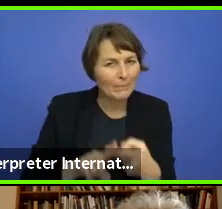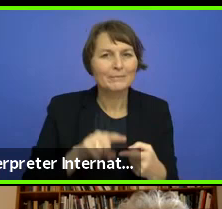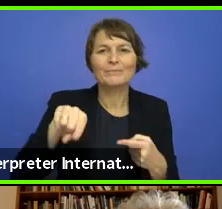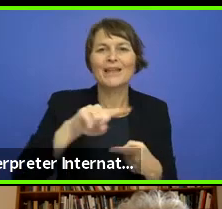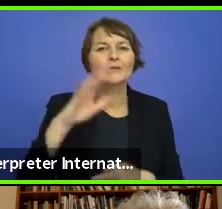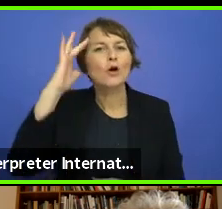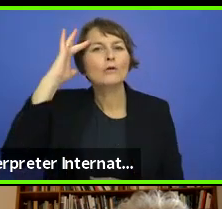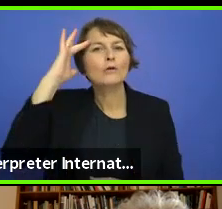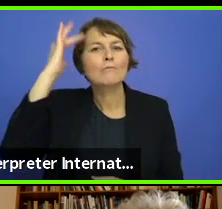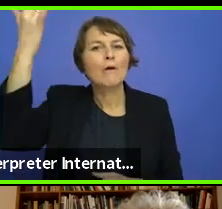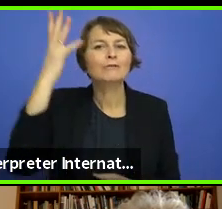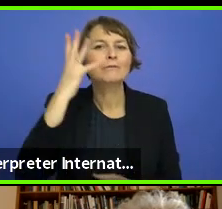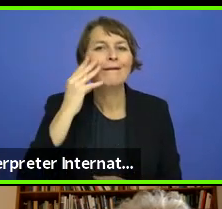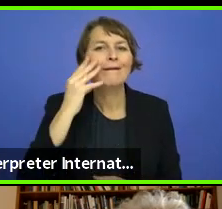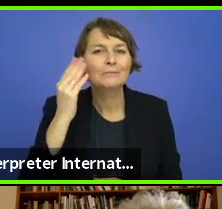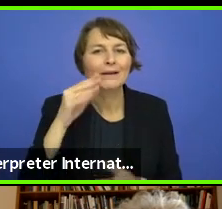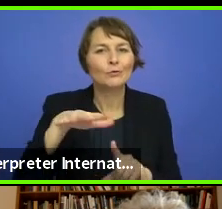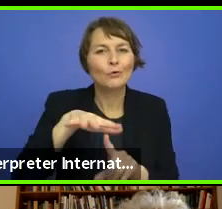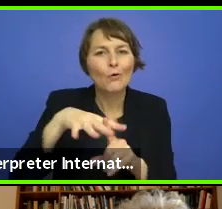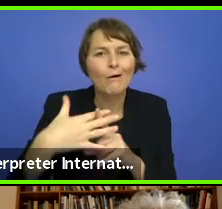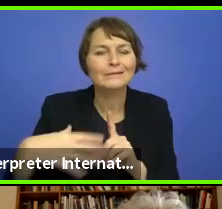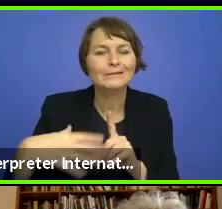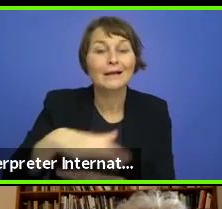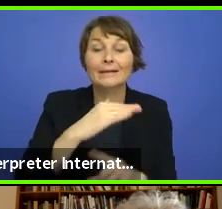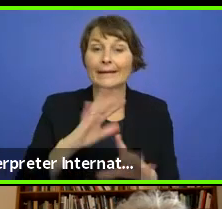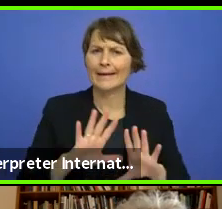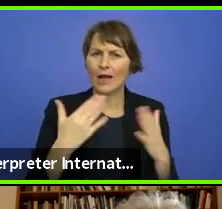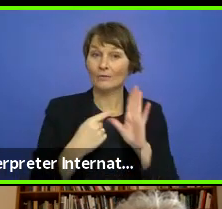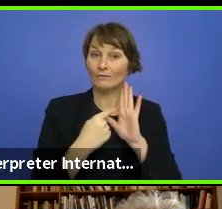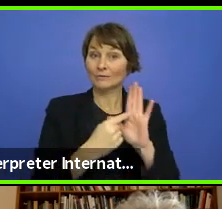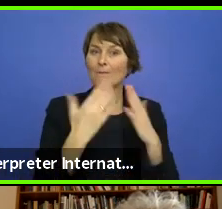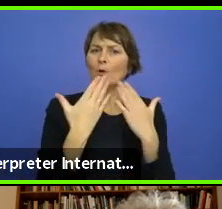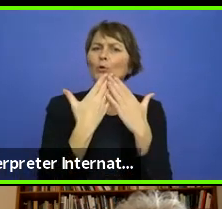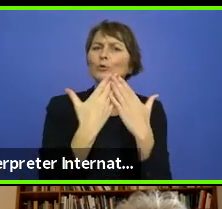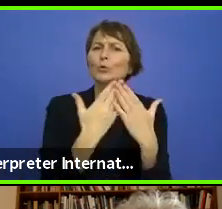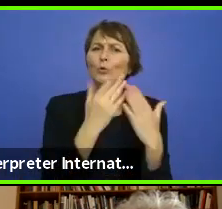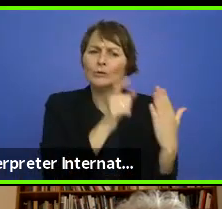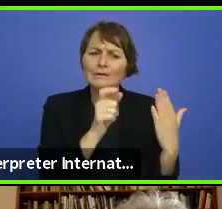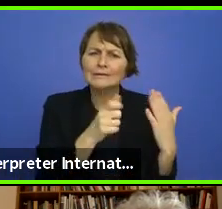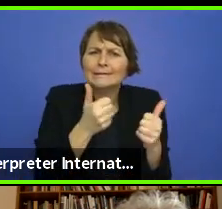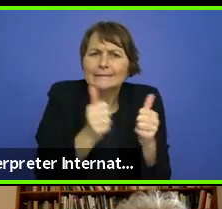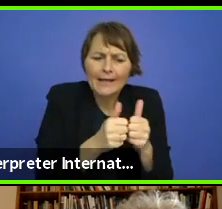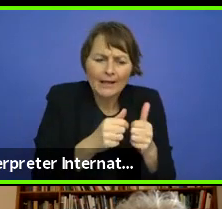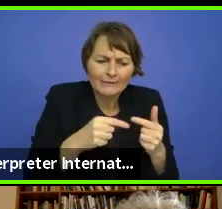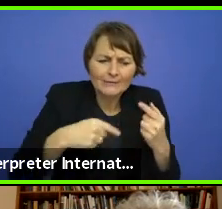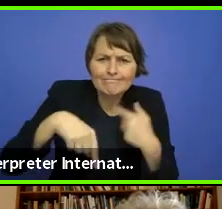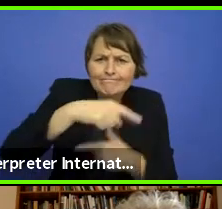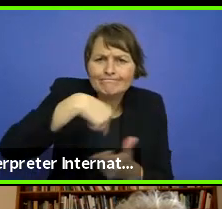of the students collaboration, how important it is. And there were a couple of examples